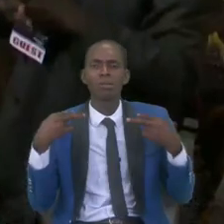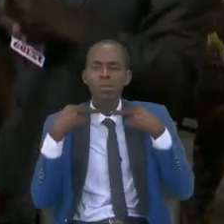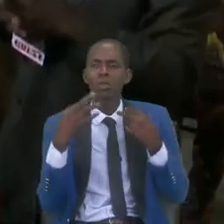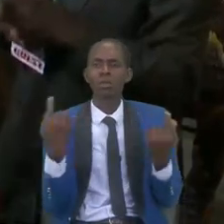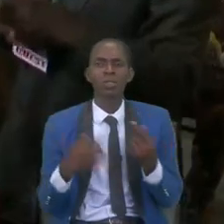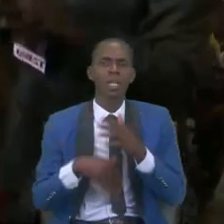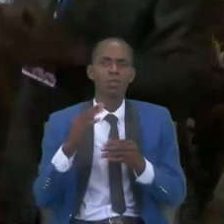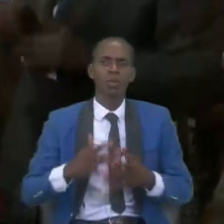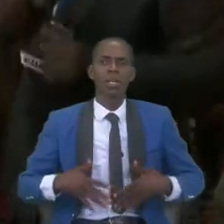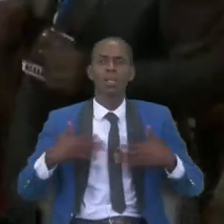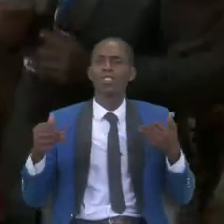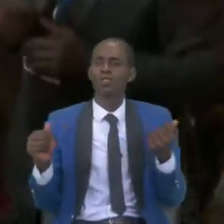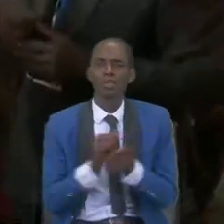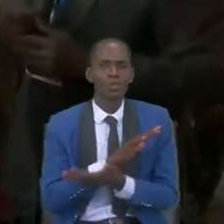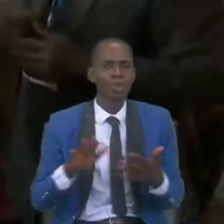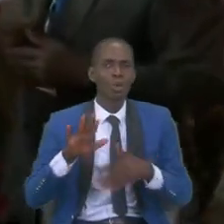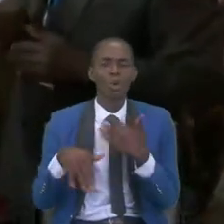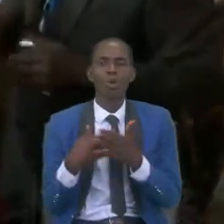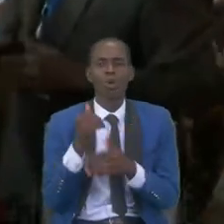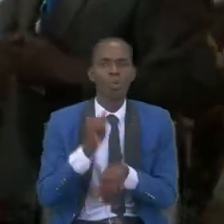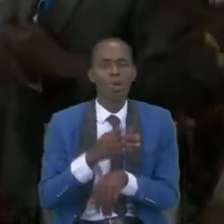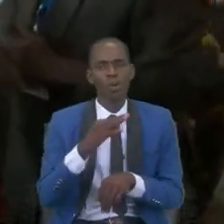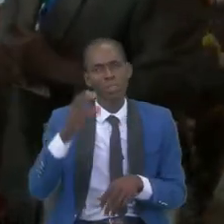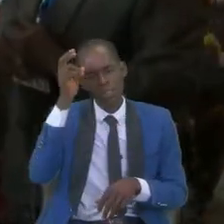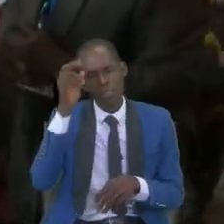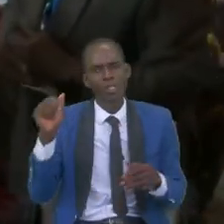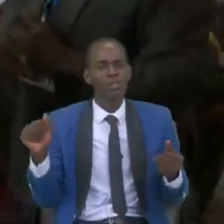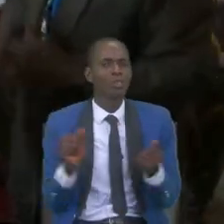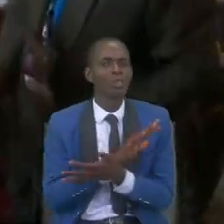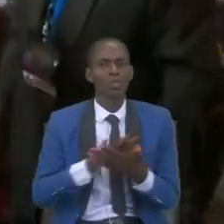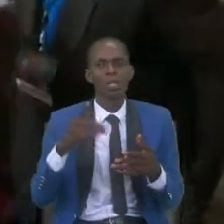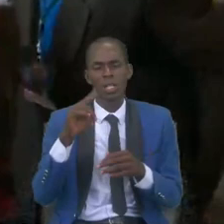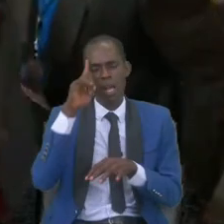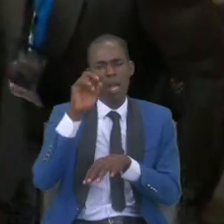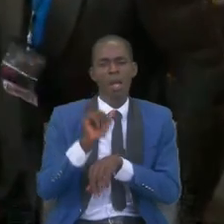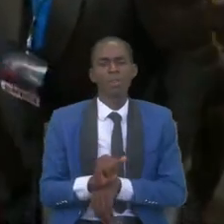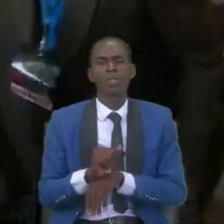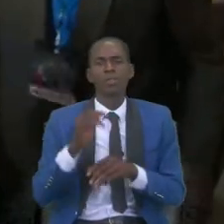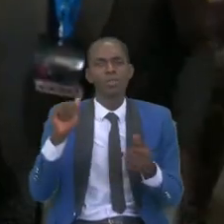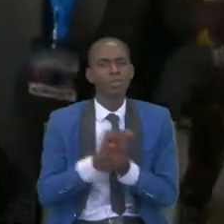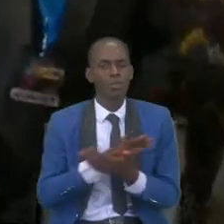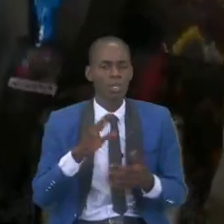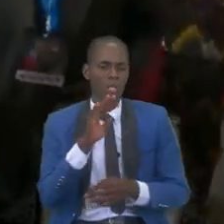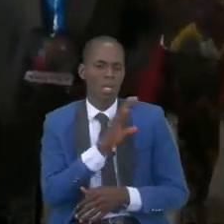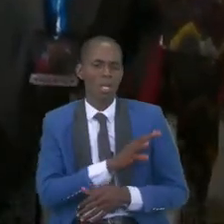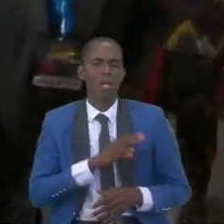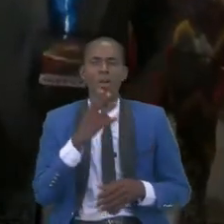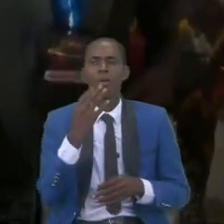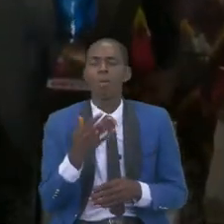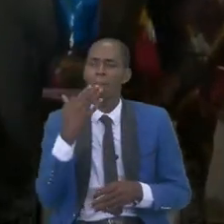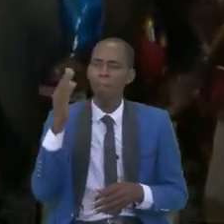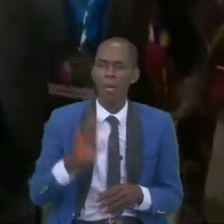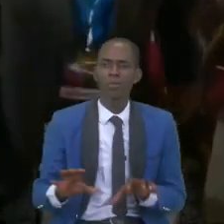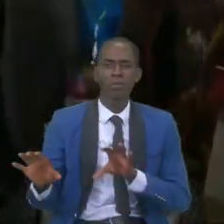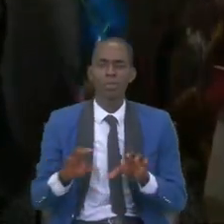destroy all those works of the devil. He'll destroy the habit. He'll destroy the character of evil deeds in your